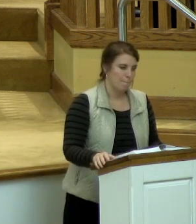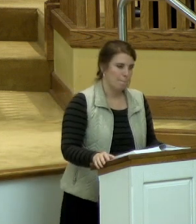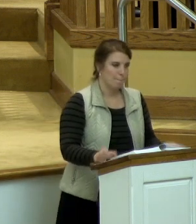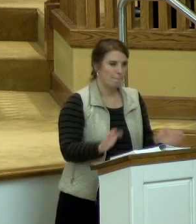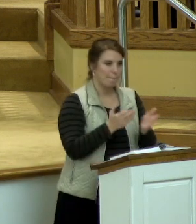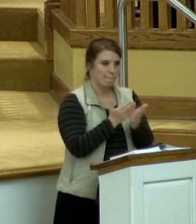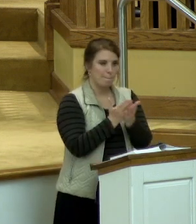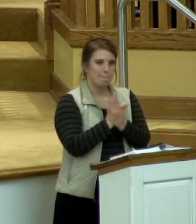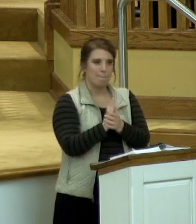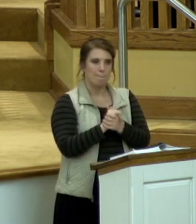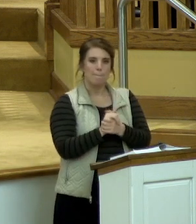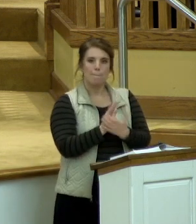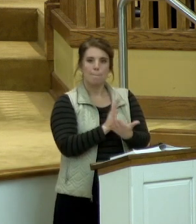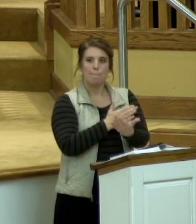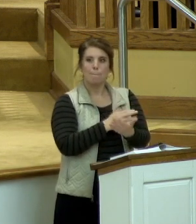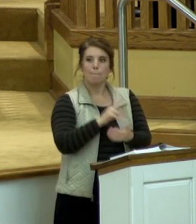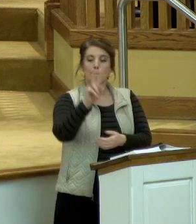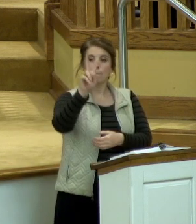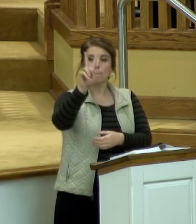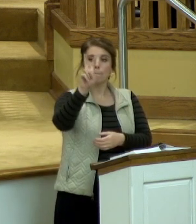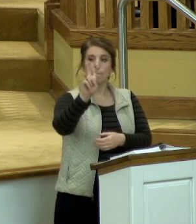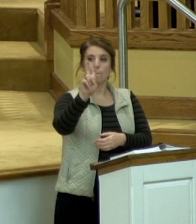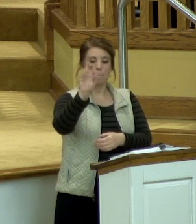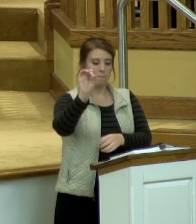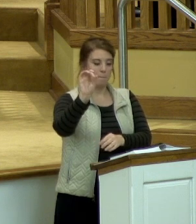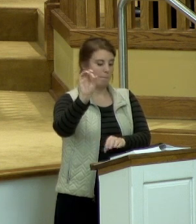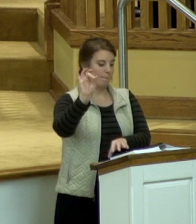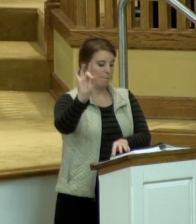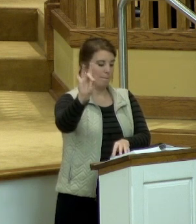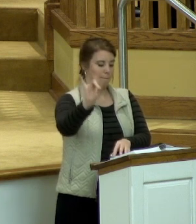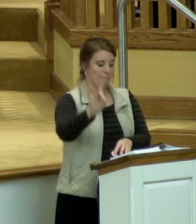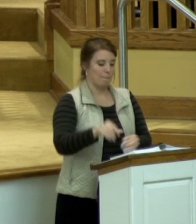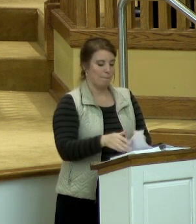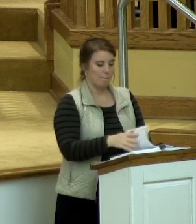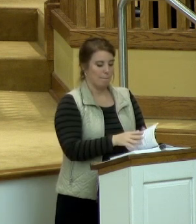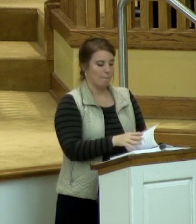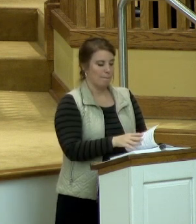All right, we're going to sing number 208, please. 208, ring the bells.